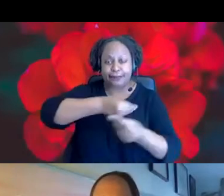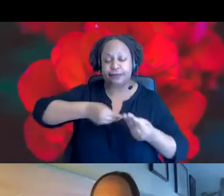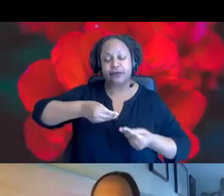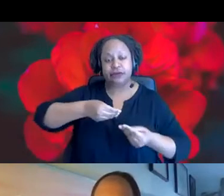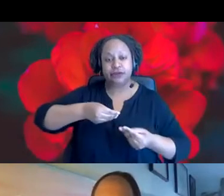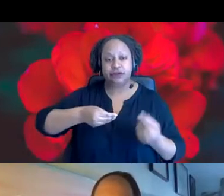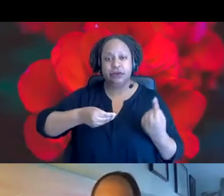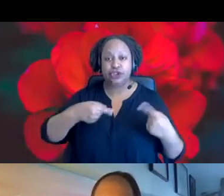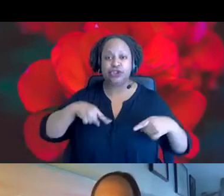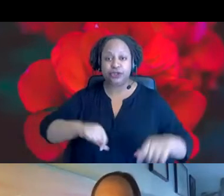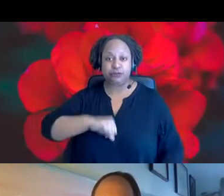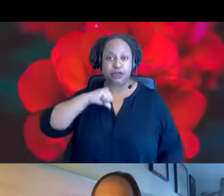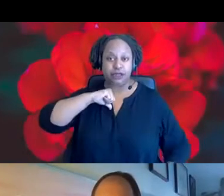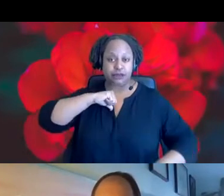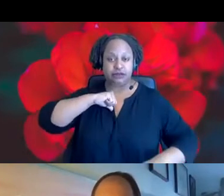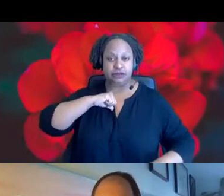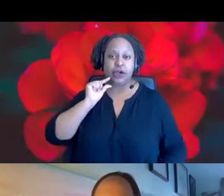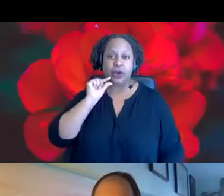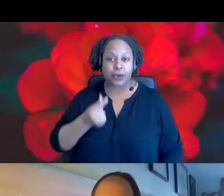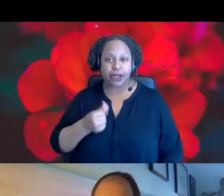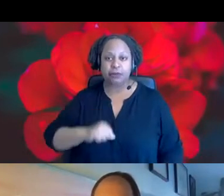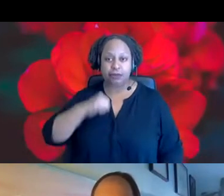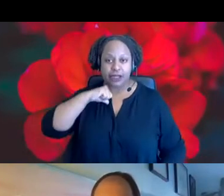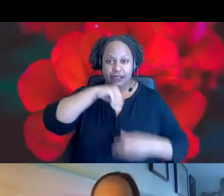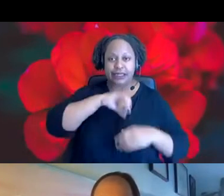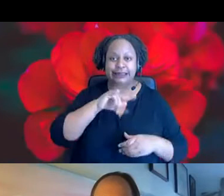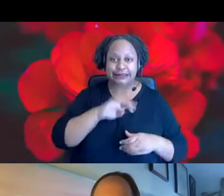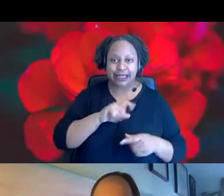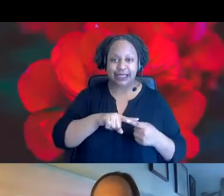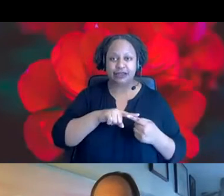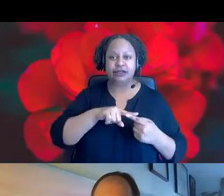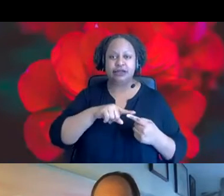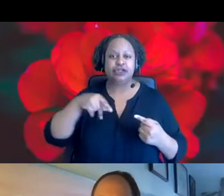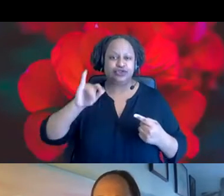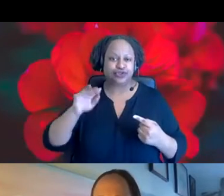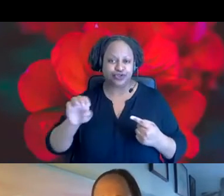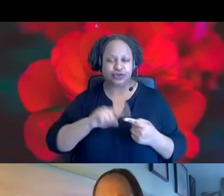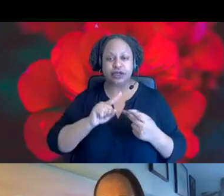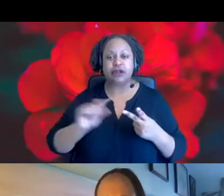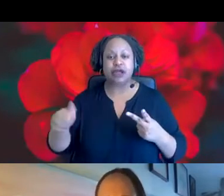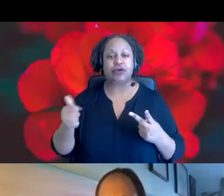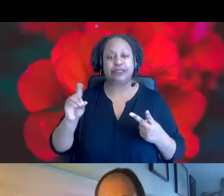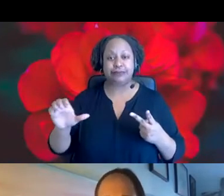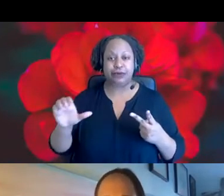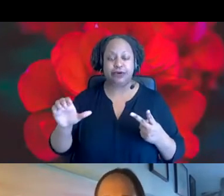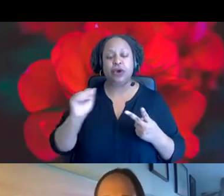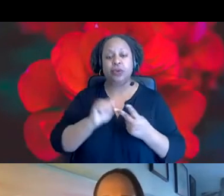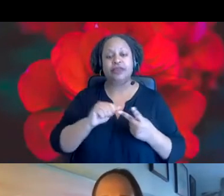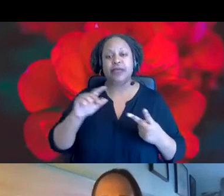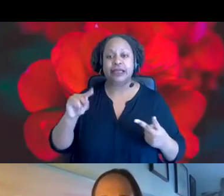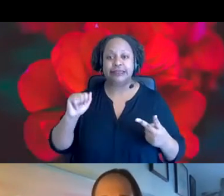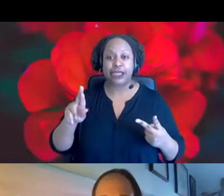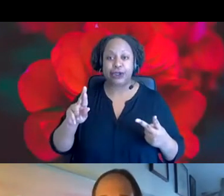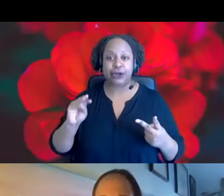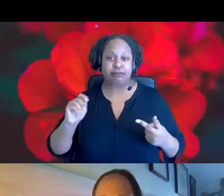during our Pride season, Queer Pride Inside, and then another in December with Teal Live, Taylor Mack.